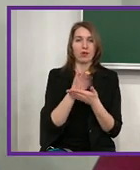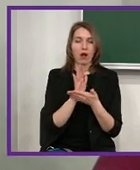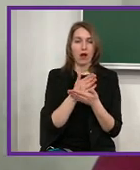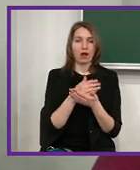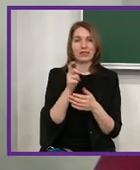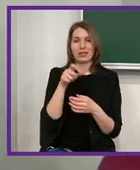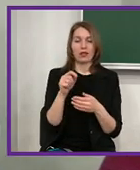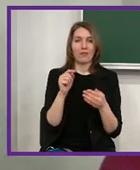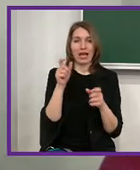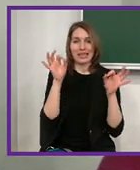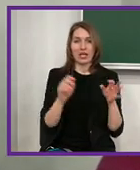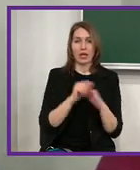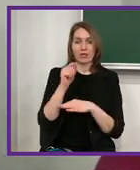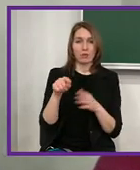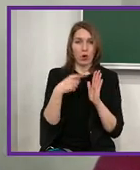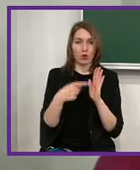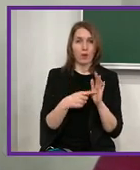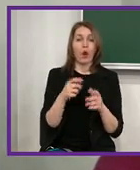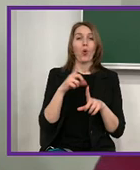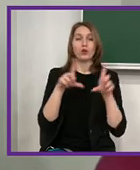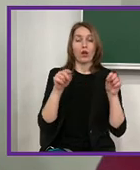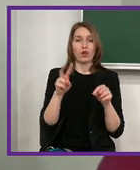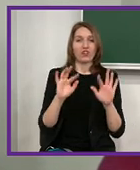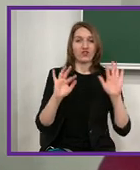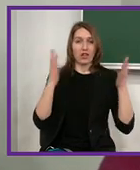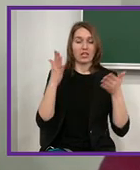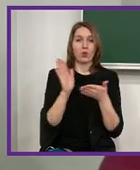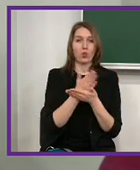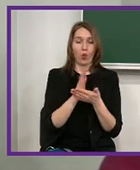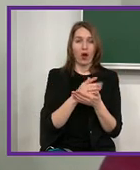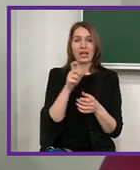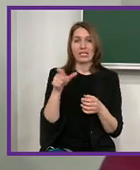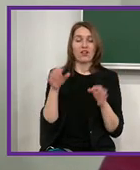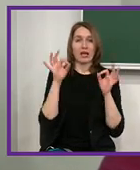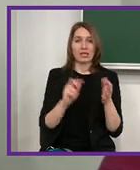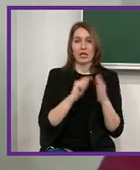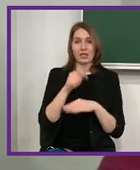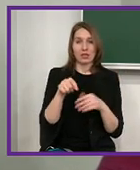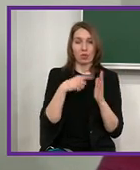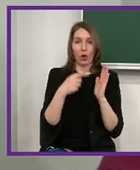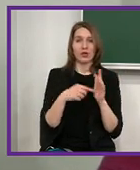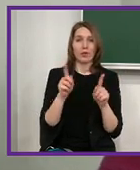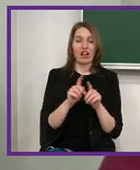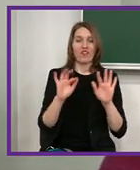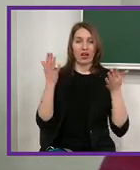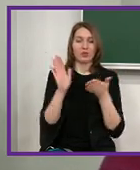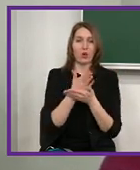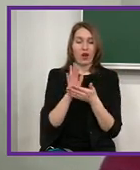you can actually see those correlations. You can see the value that the company derives from managing risk more